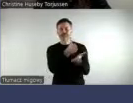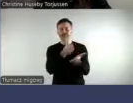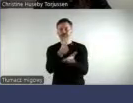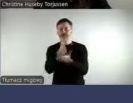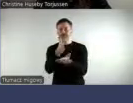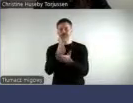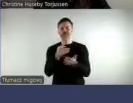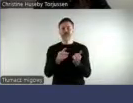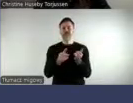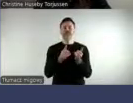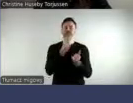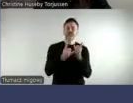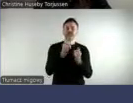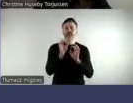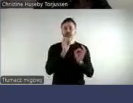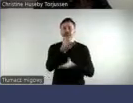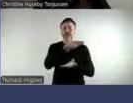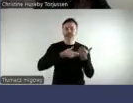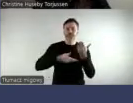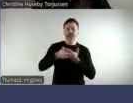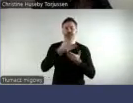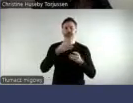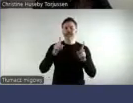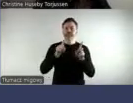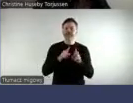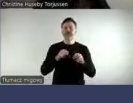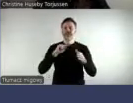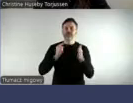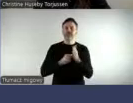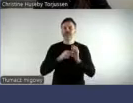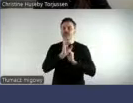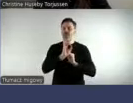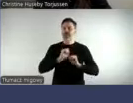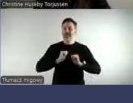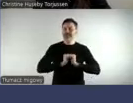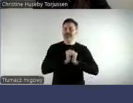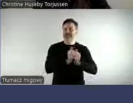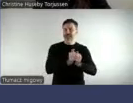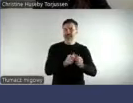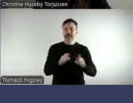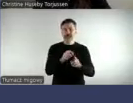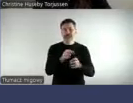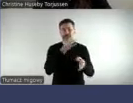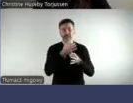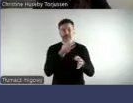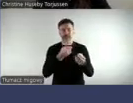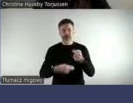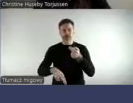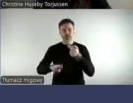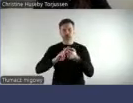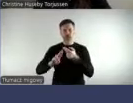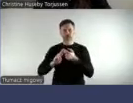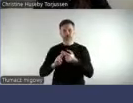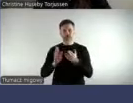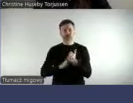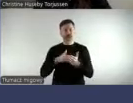questions. So when the crisis occurred, as I said, we summon the members of the County Emergency Council, and we coordinate briefings from